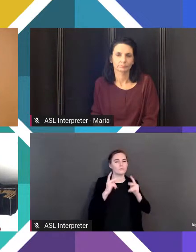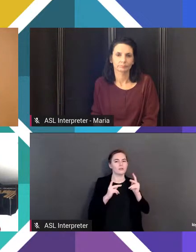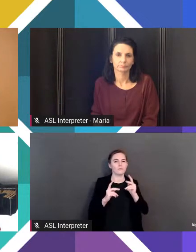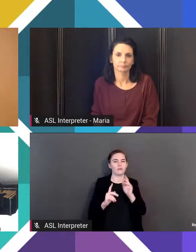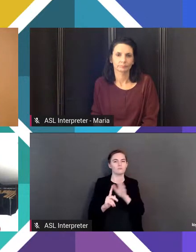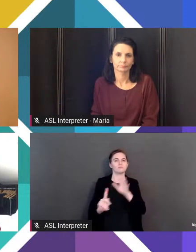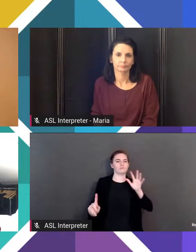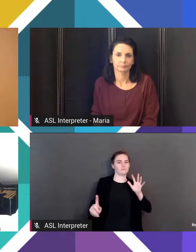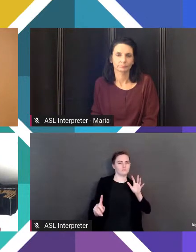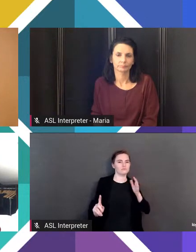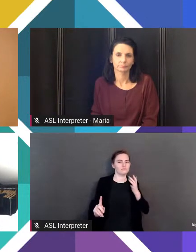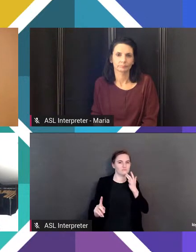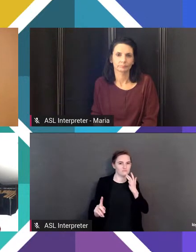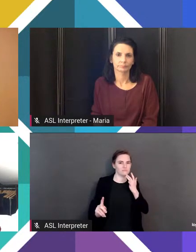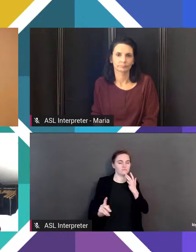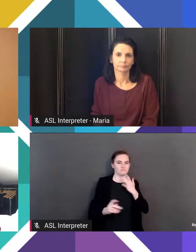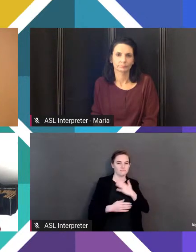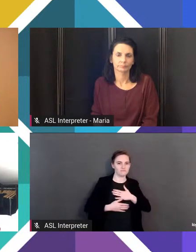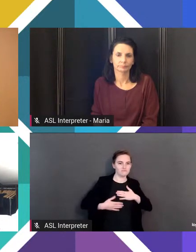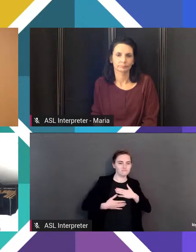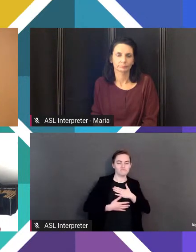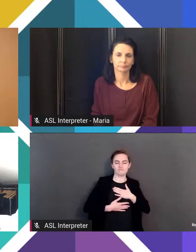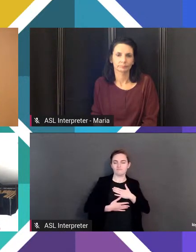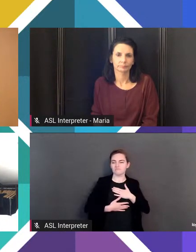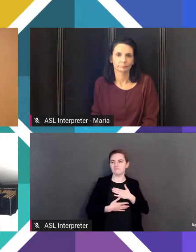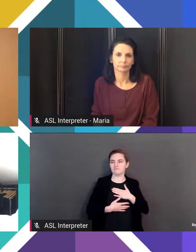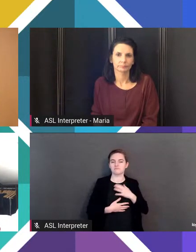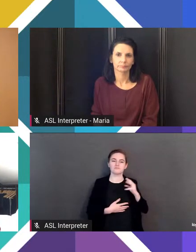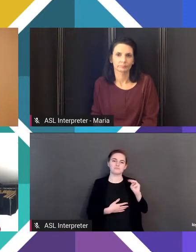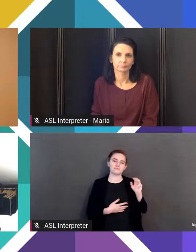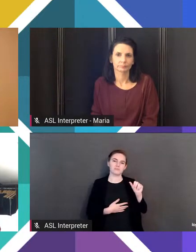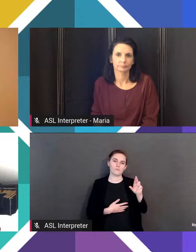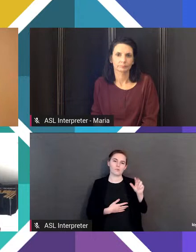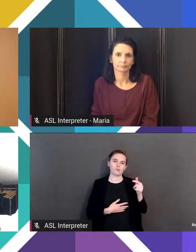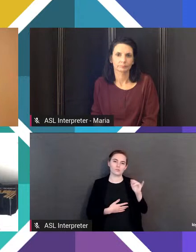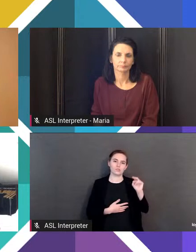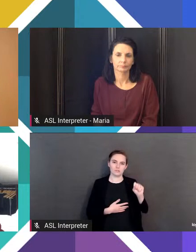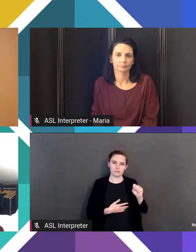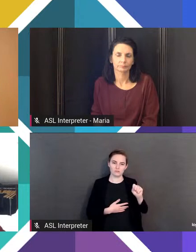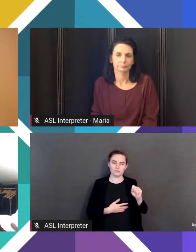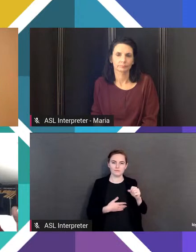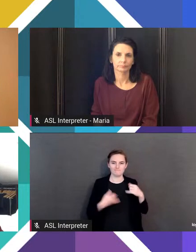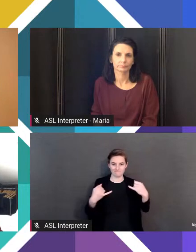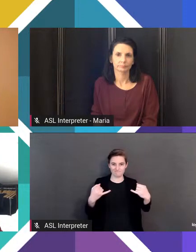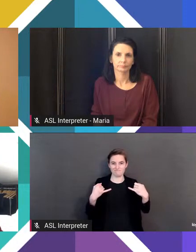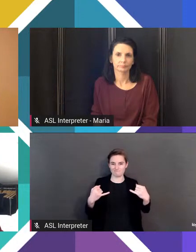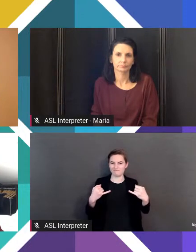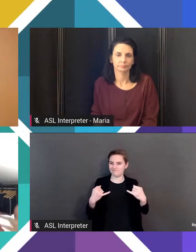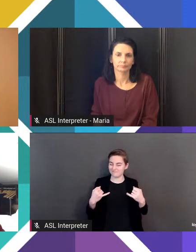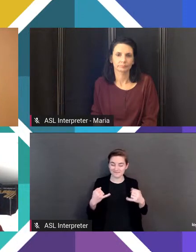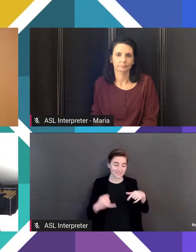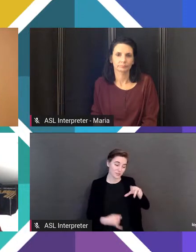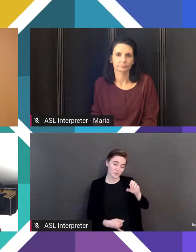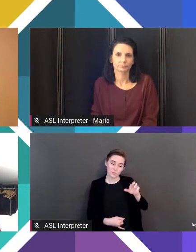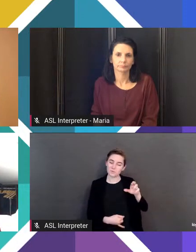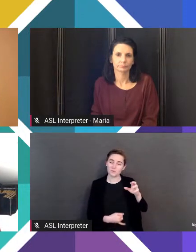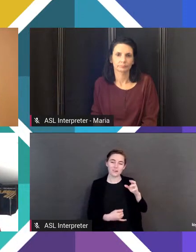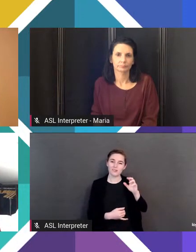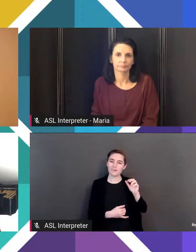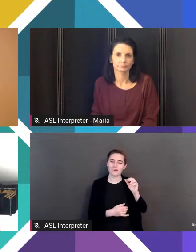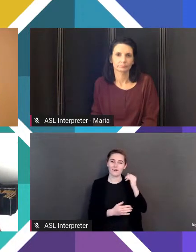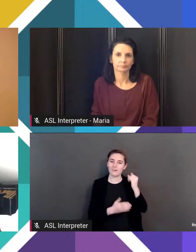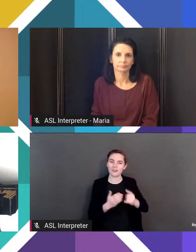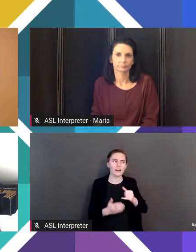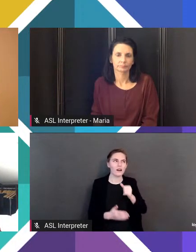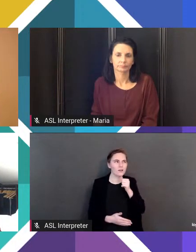know what? And that's why I think, as far as queer art is concerned, it's inherently never going to be. I don't think it ever wants to